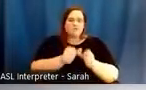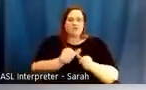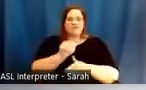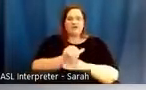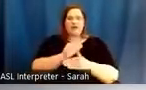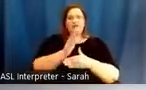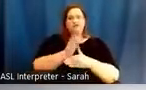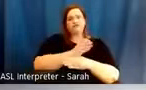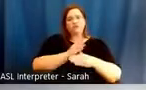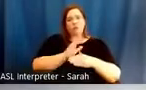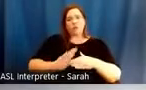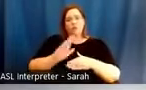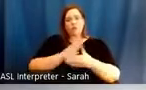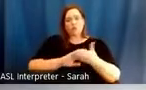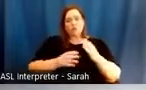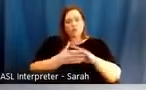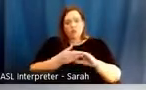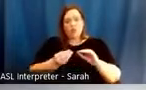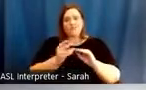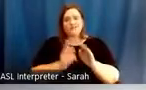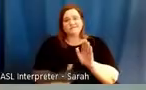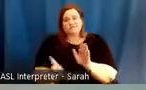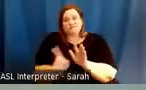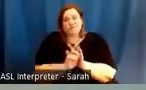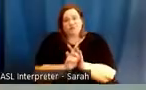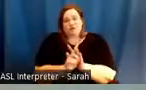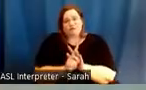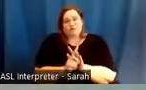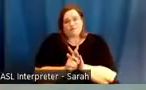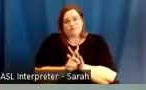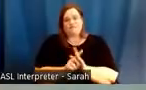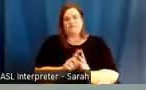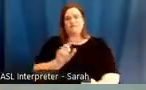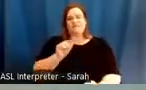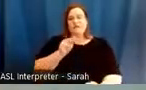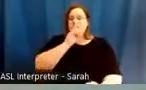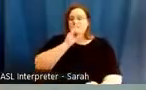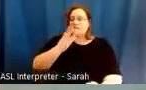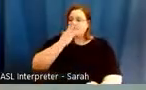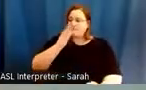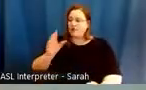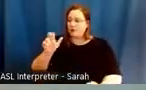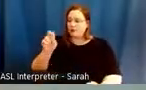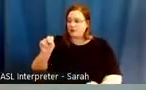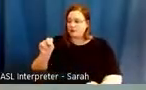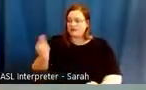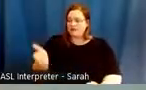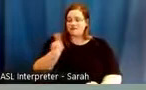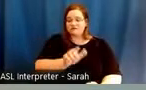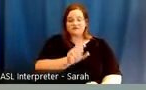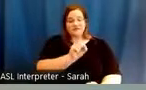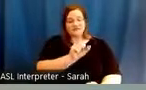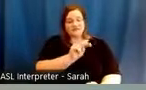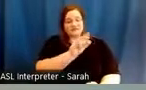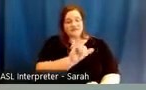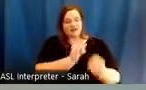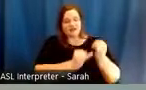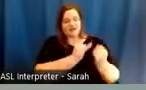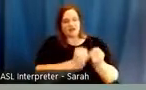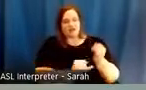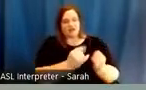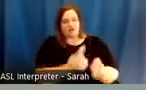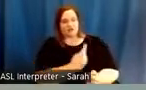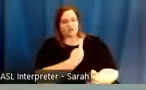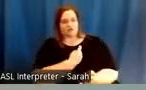your stories and showed up. Thank you, Susan. Looks like Sandy will have her last question of the